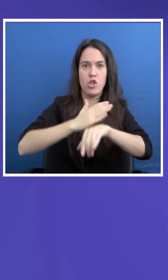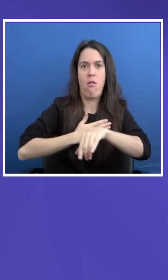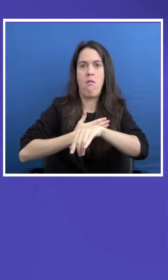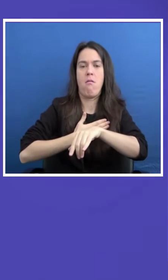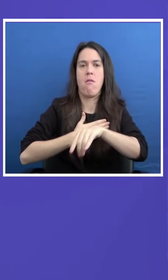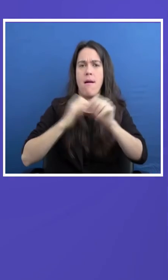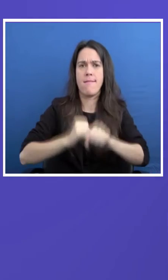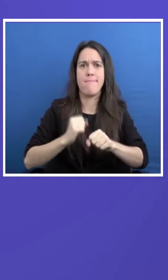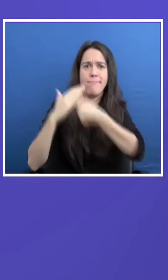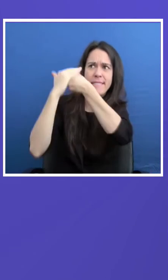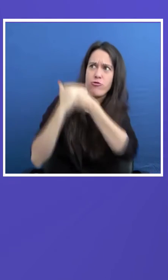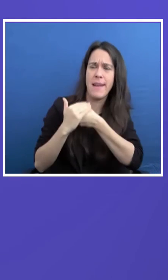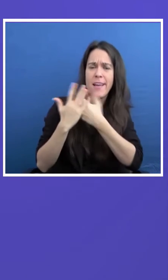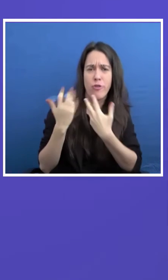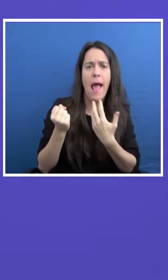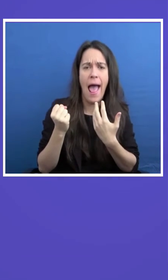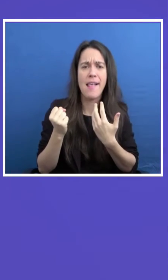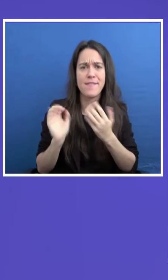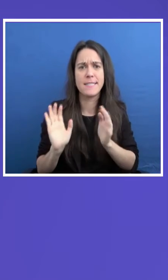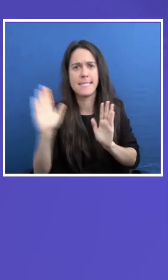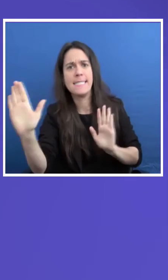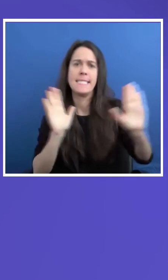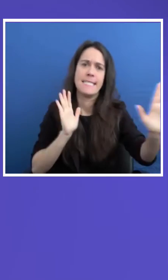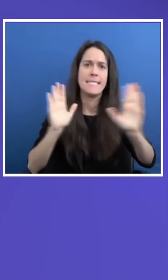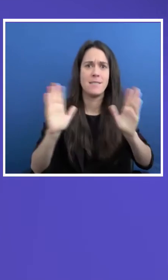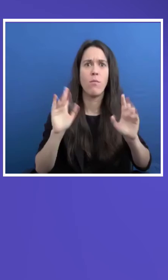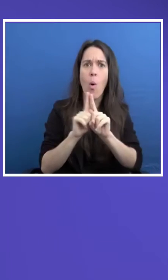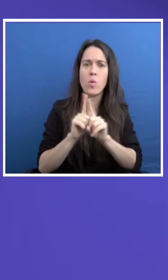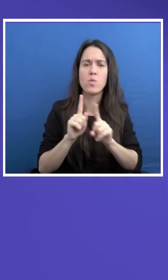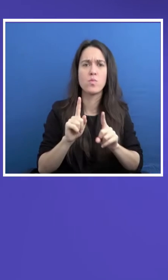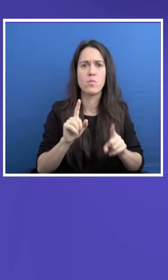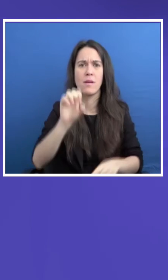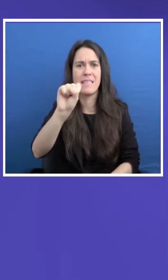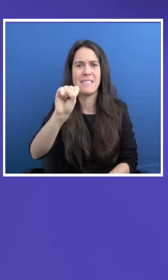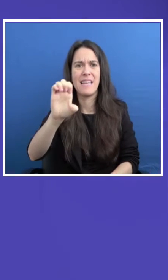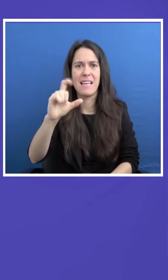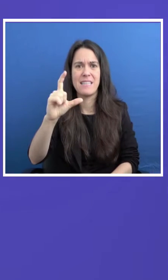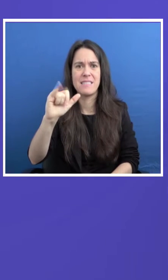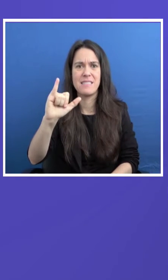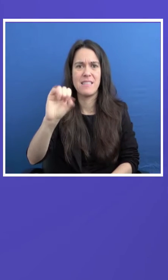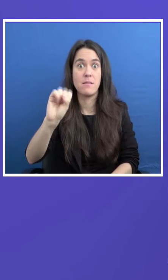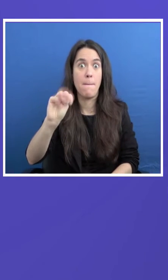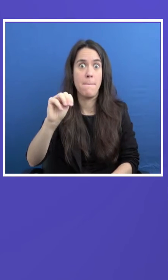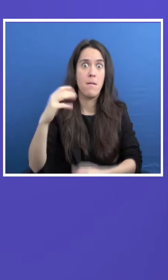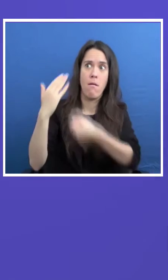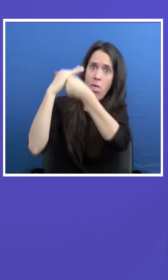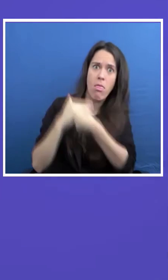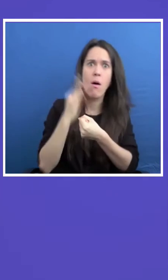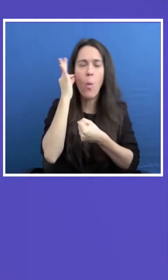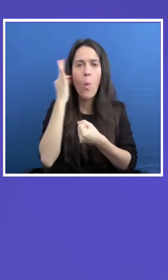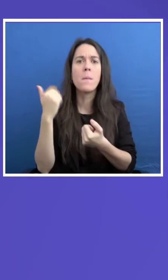discrimination, to challenge sexism when we come across it. And that is oftentimes not easy, believe